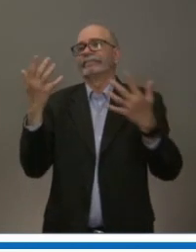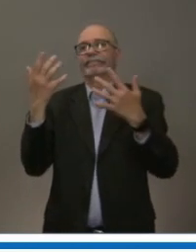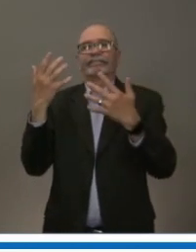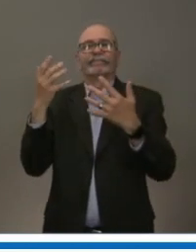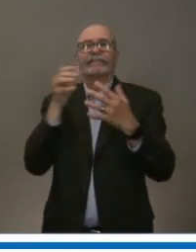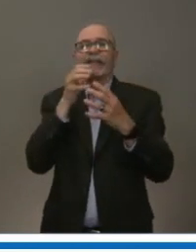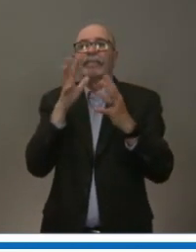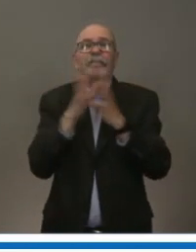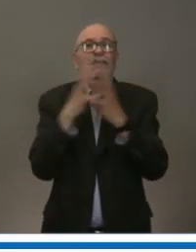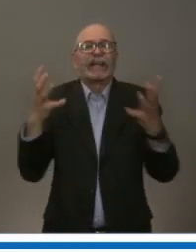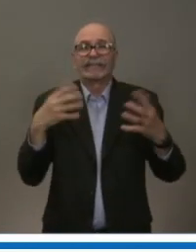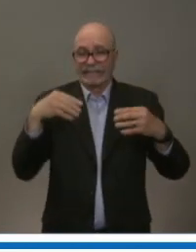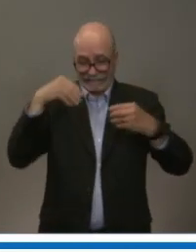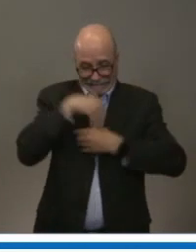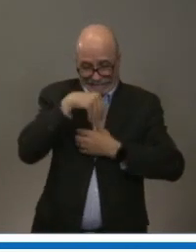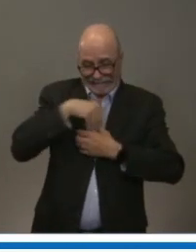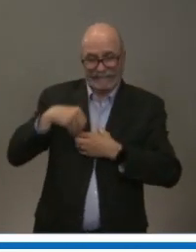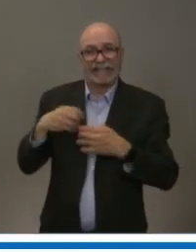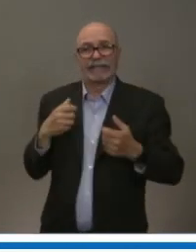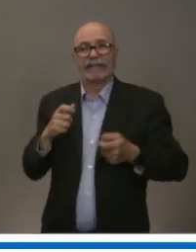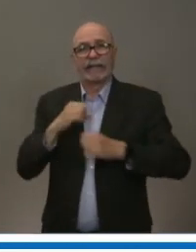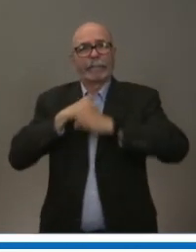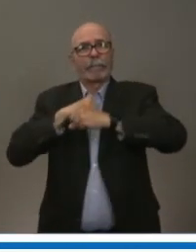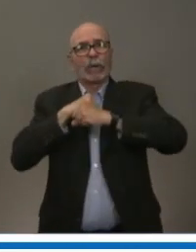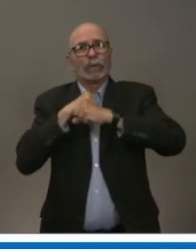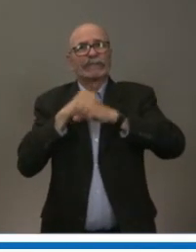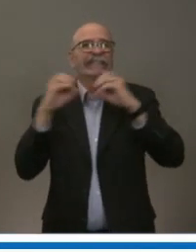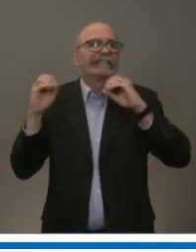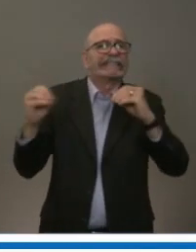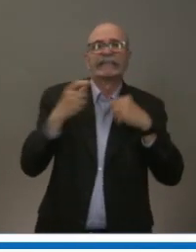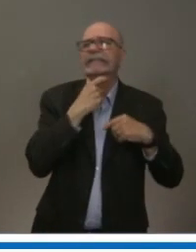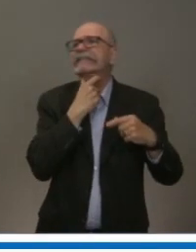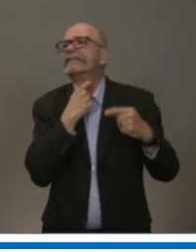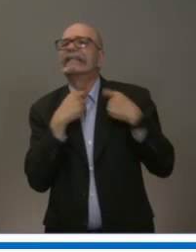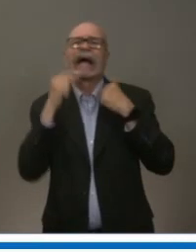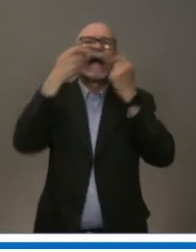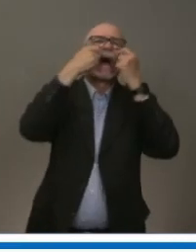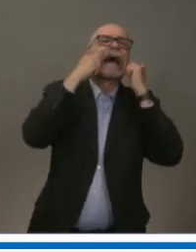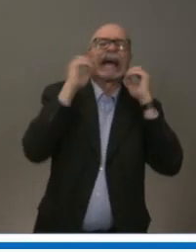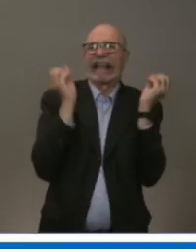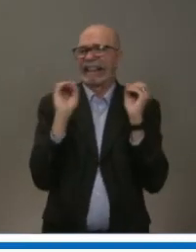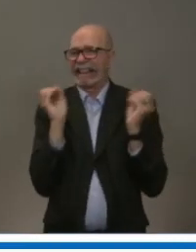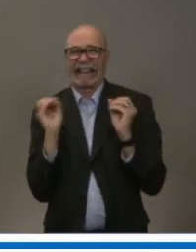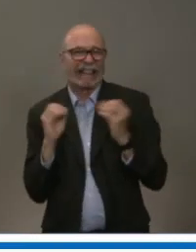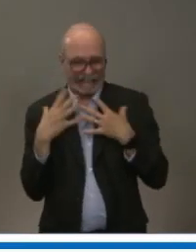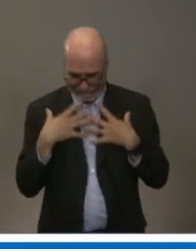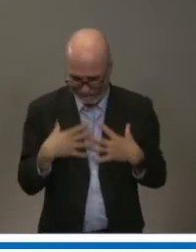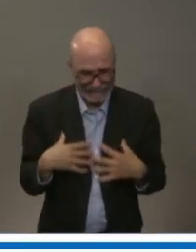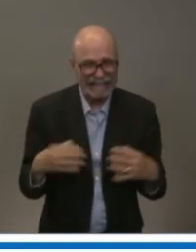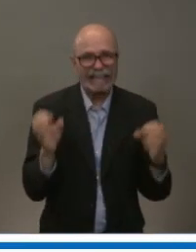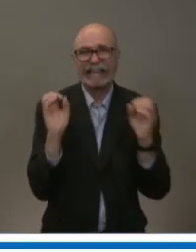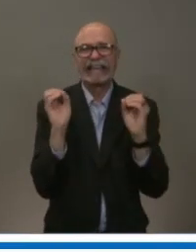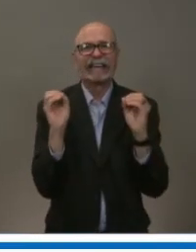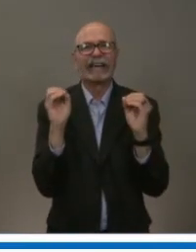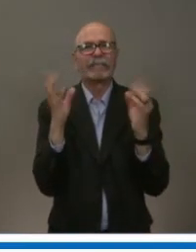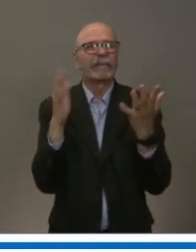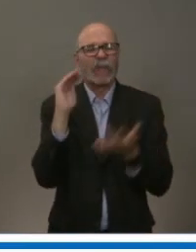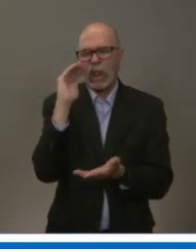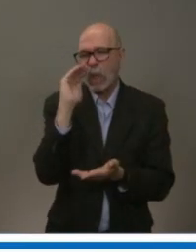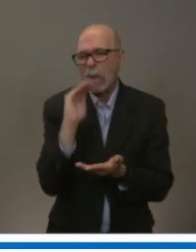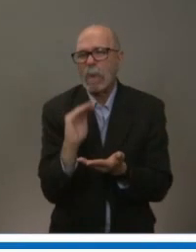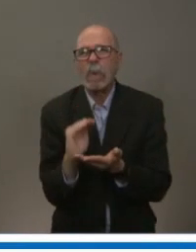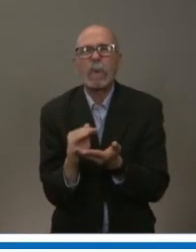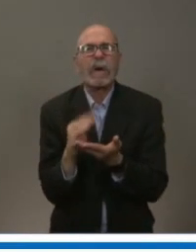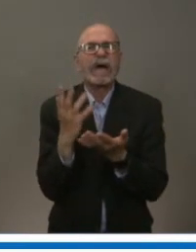upper airway the nose and throat, where we take the swab from. The other reason is that if people have